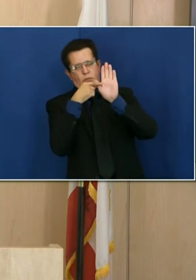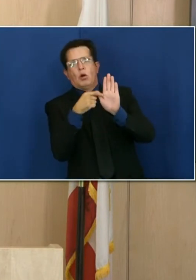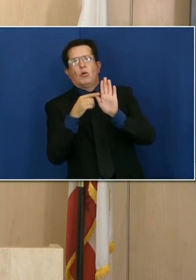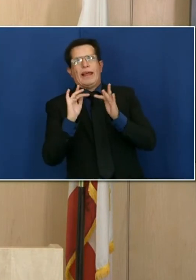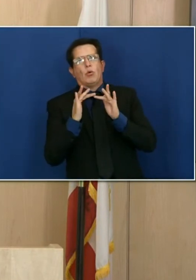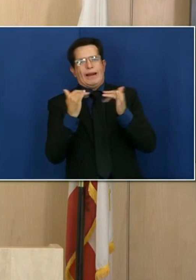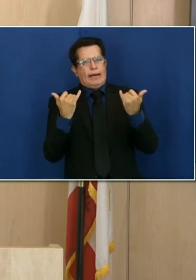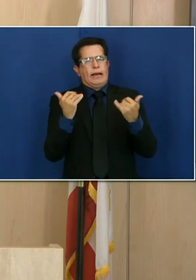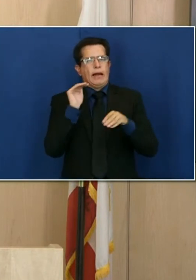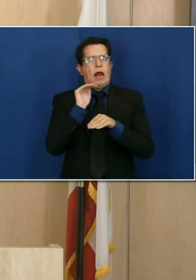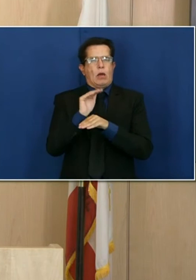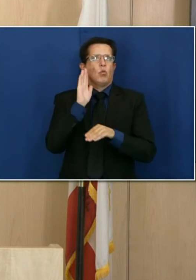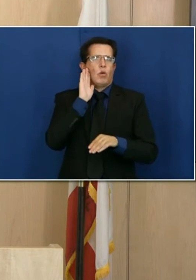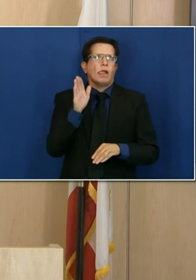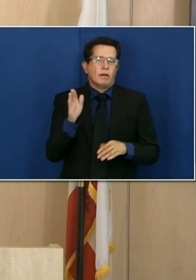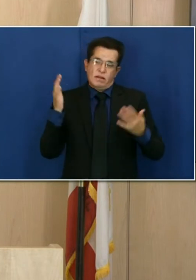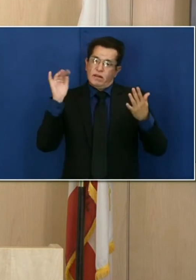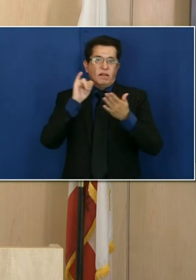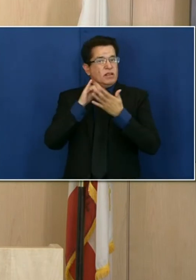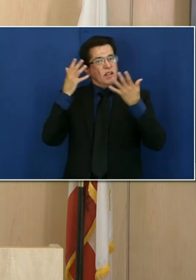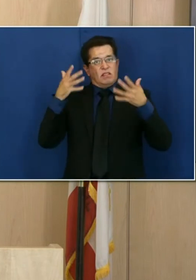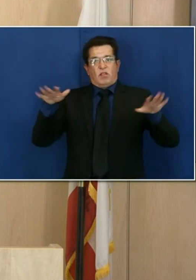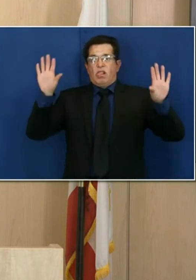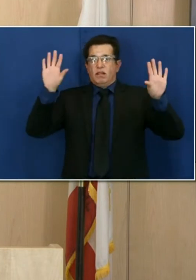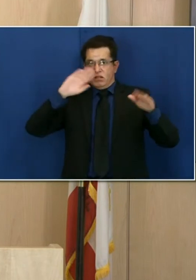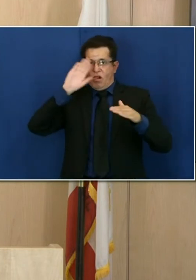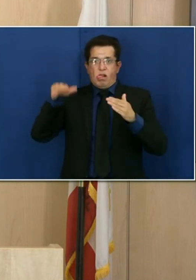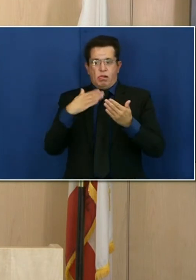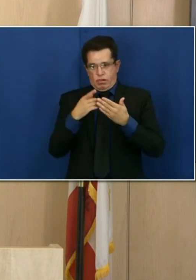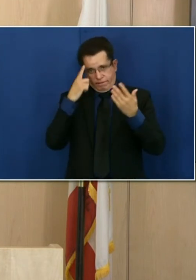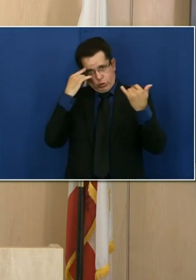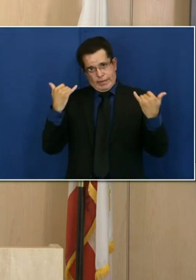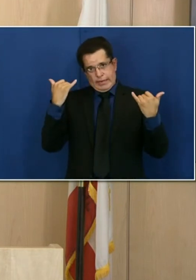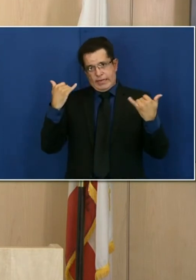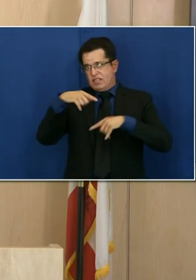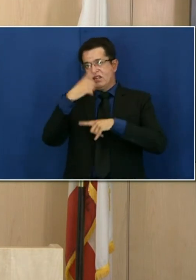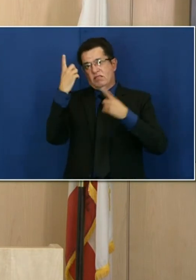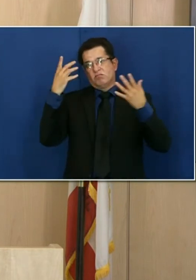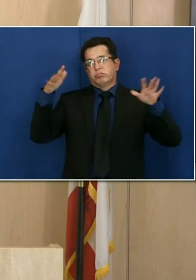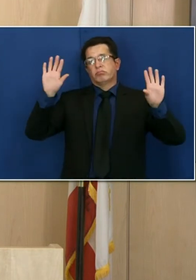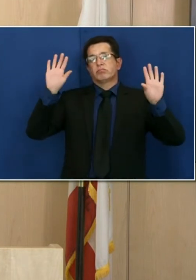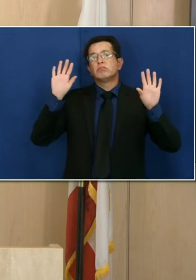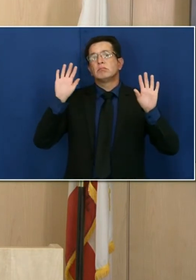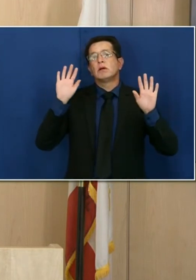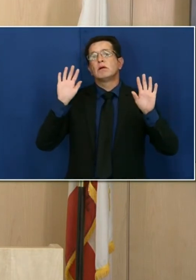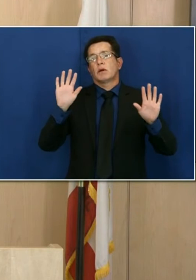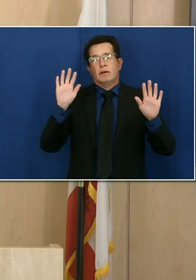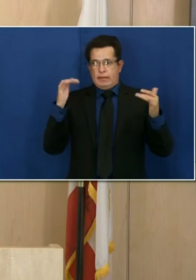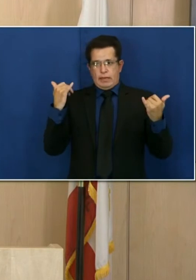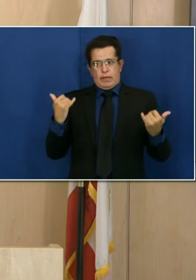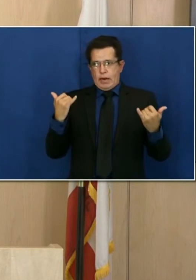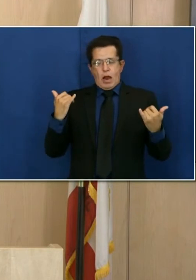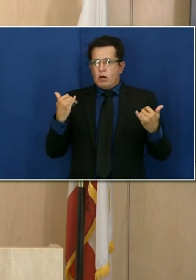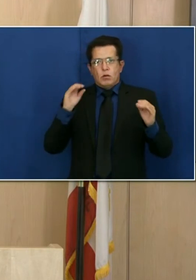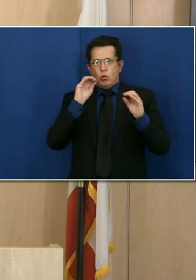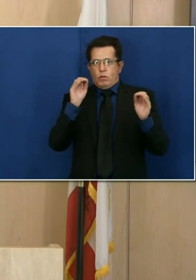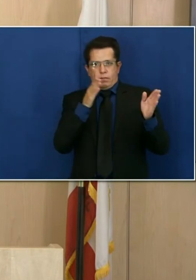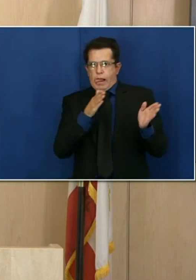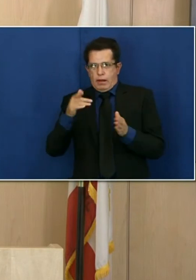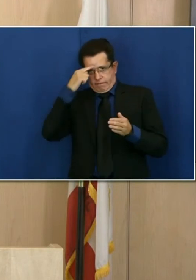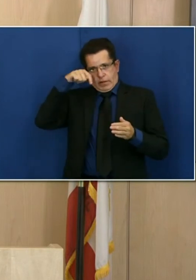can. That completes our questions for today. As of now, we're not planning on having a briefing